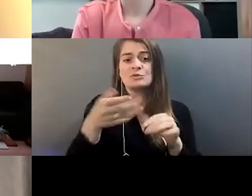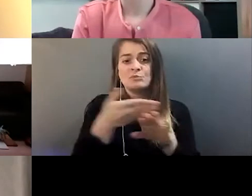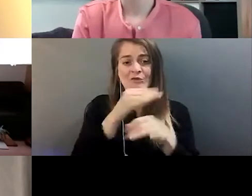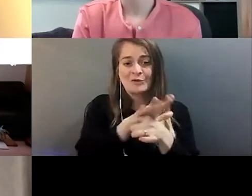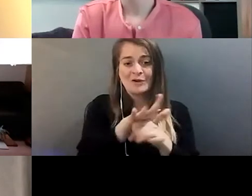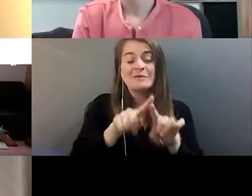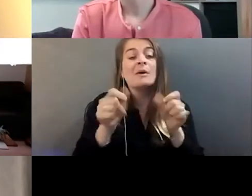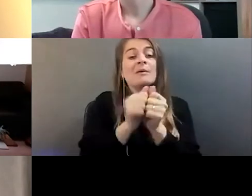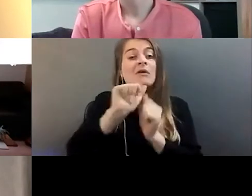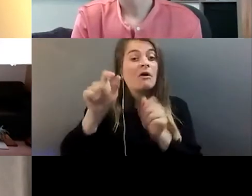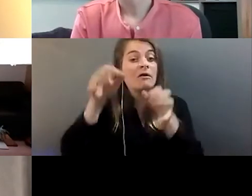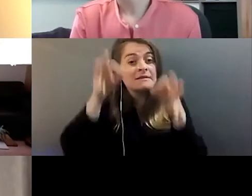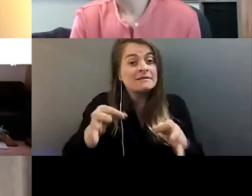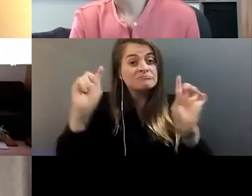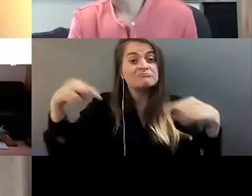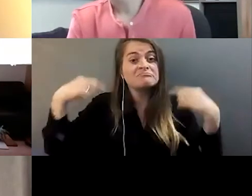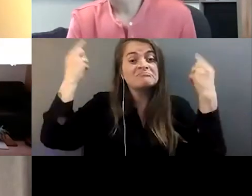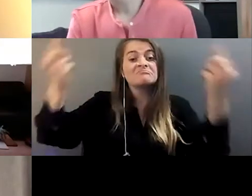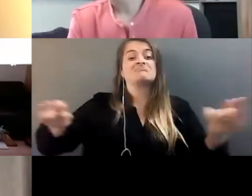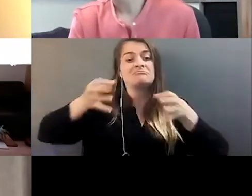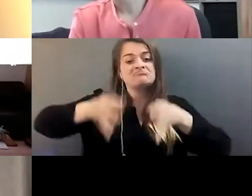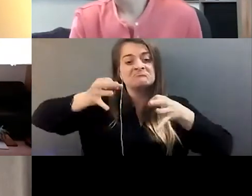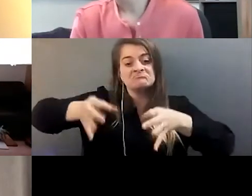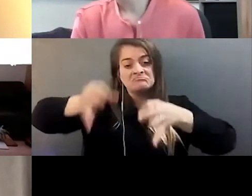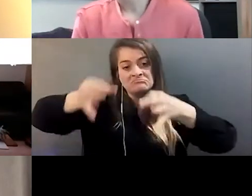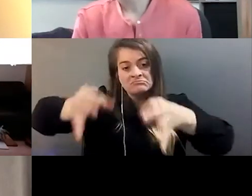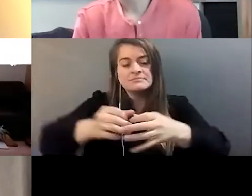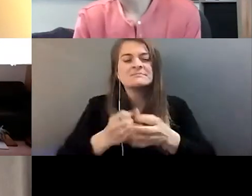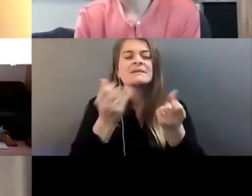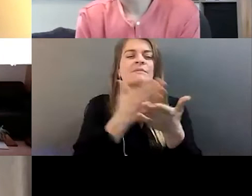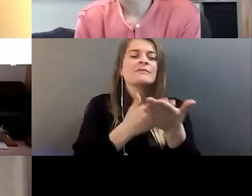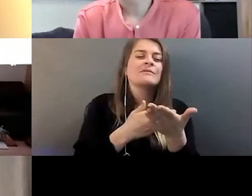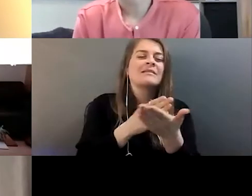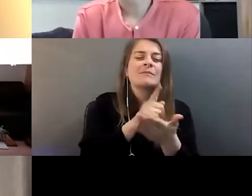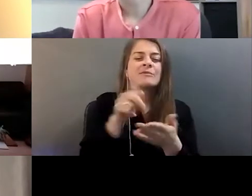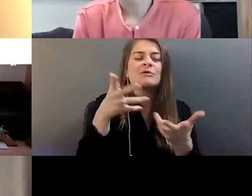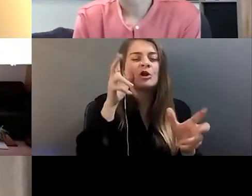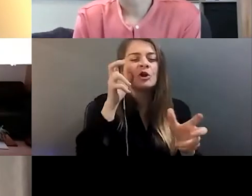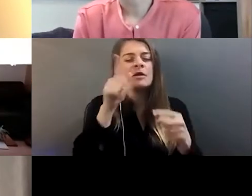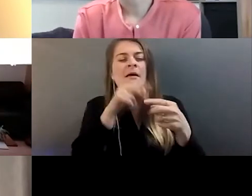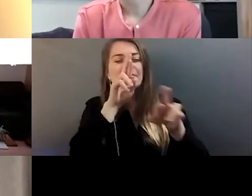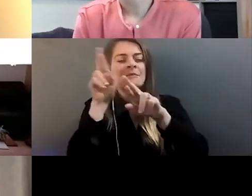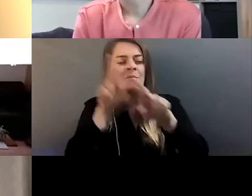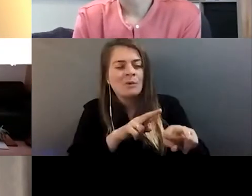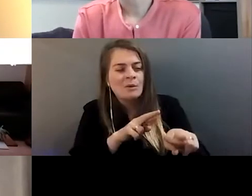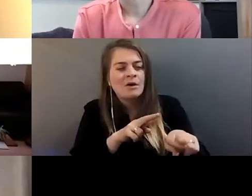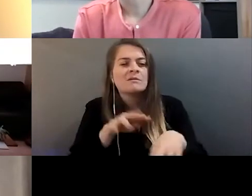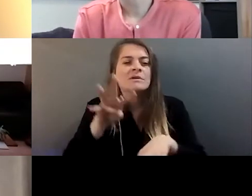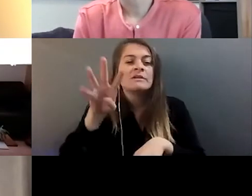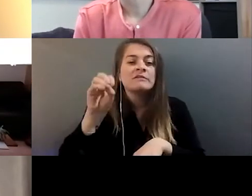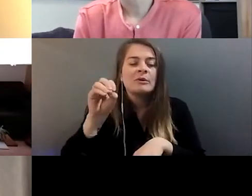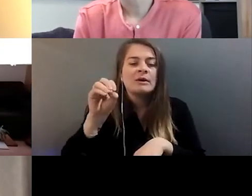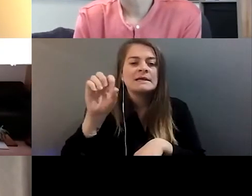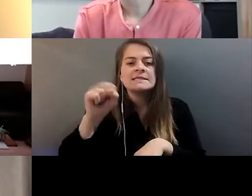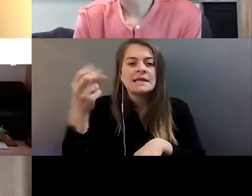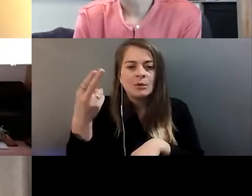the decisions that have been made, all the stakeholders, and many of you may have heard all the fuss and feathers over this report that came out, and 40 stakeholder groups were